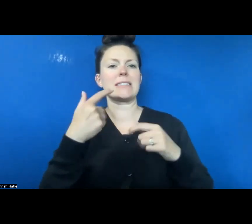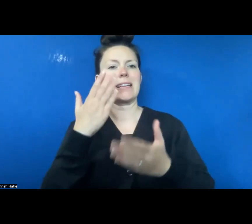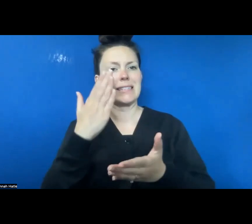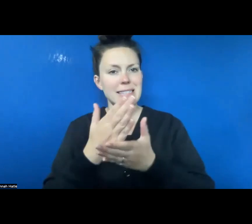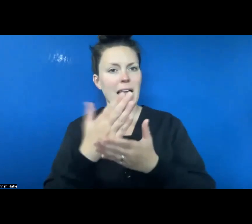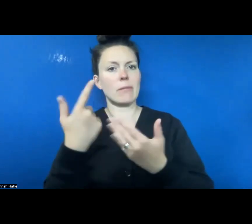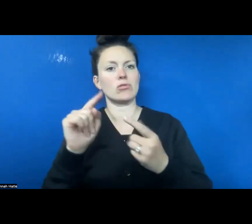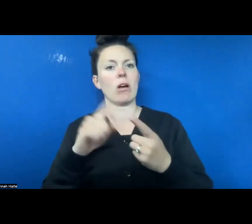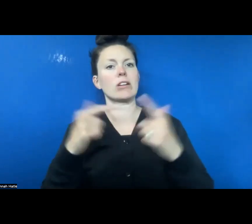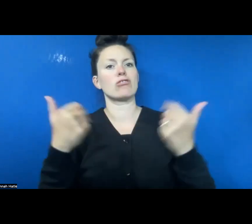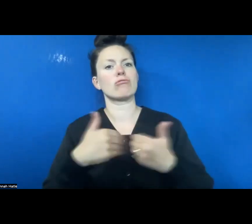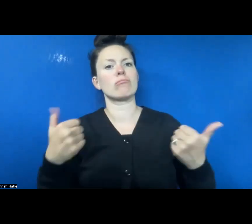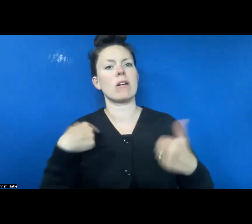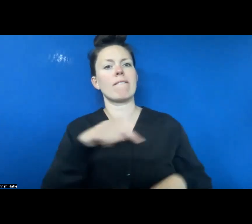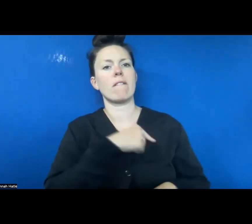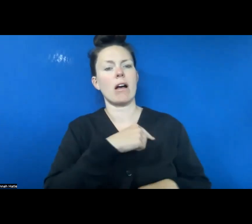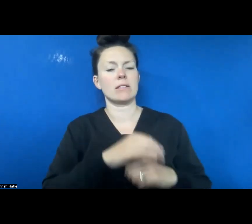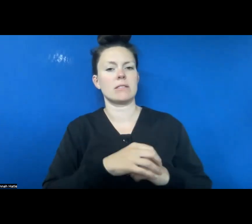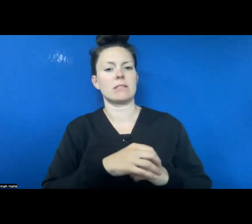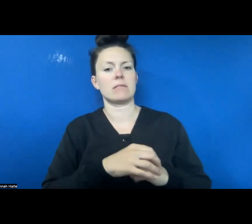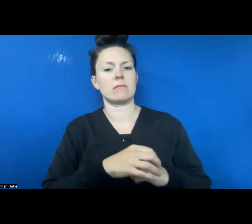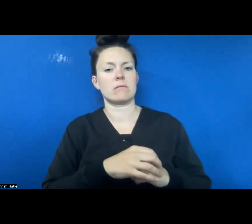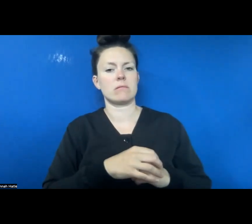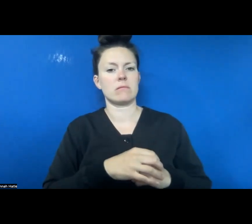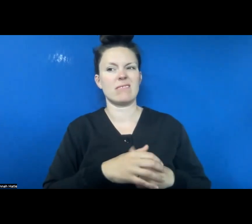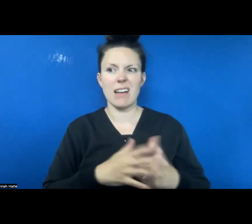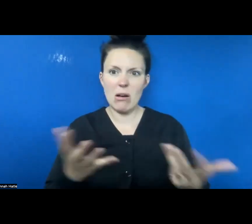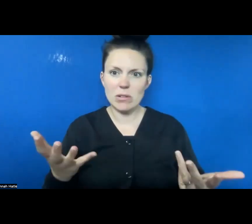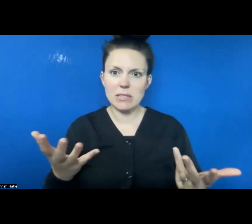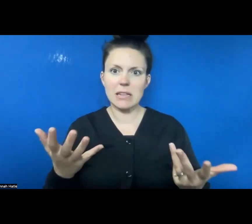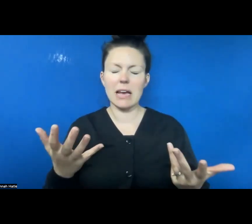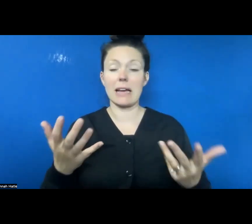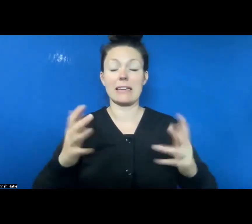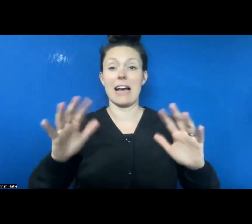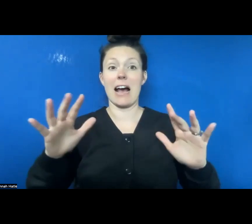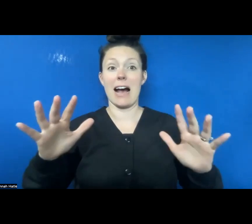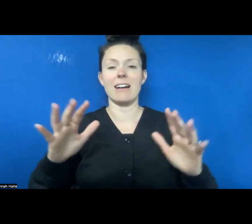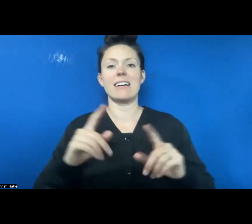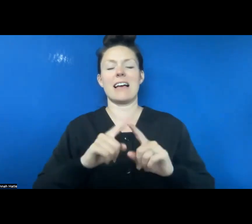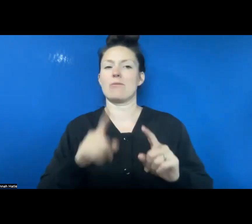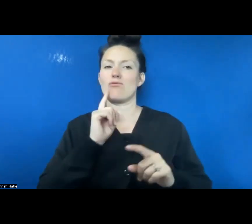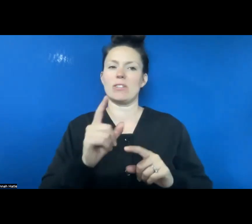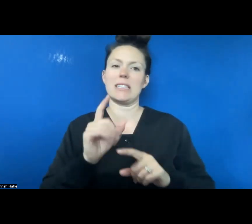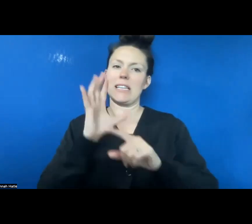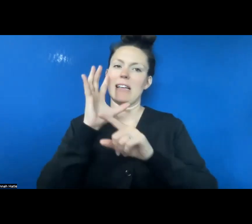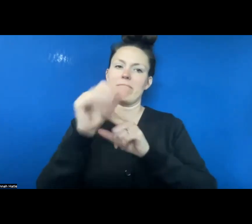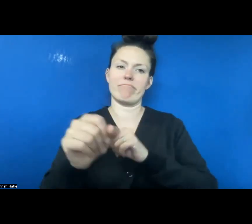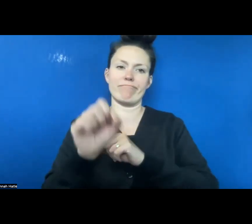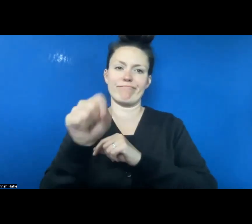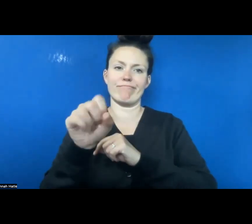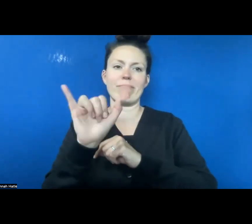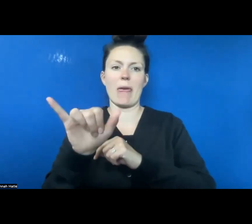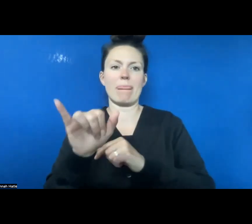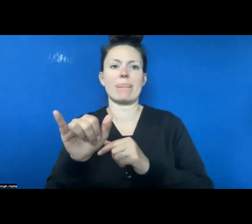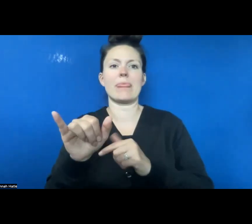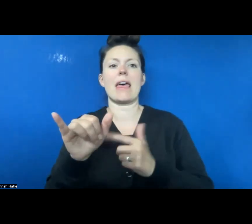just like hooping and hollering, like I was just on my couch freaking out a little bit, but it was beautiful. And that's the gift. And